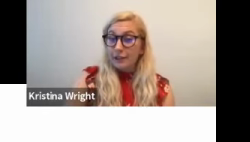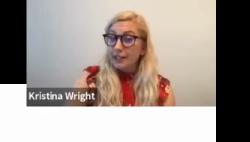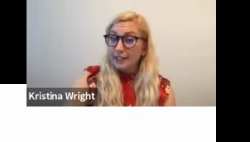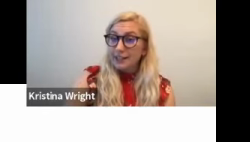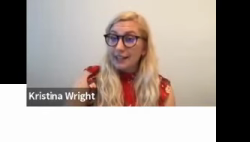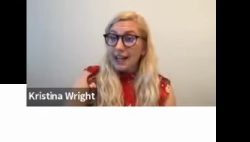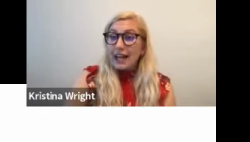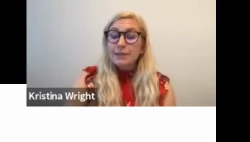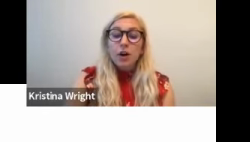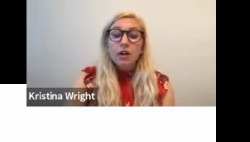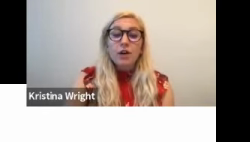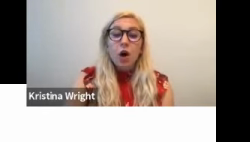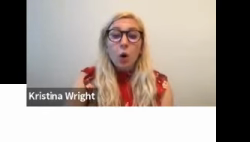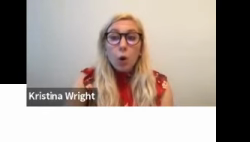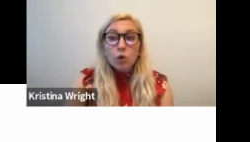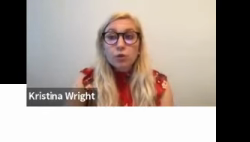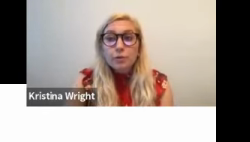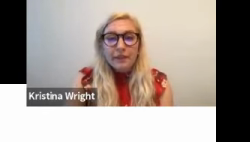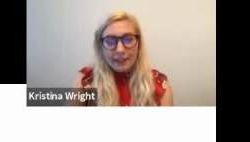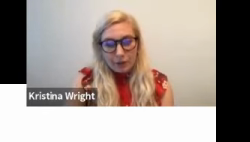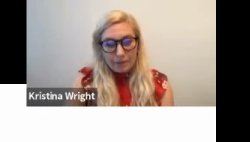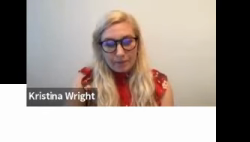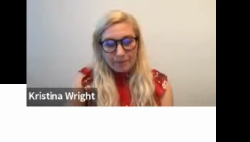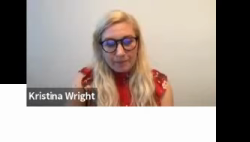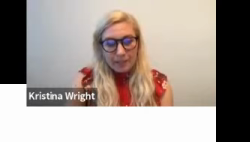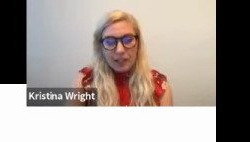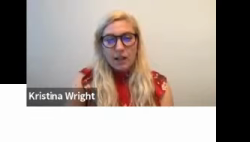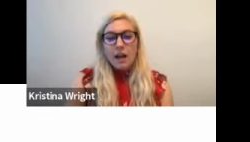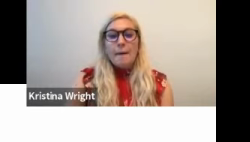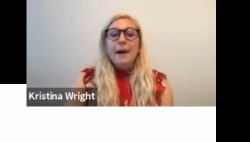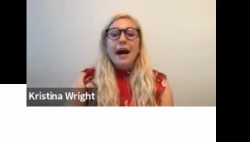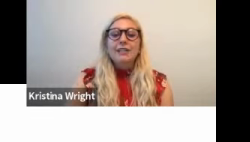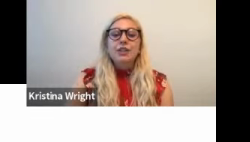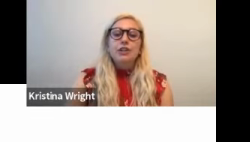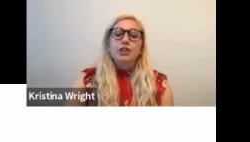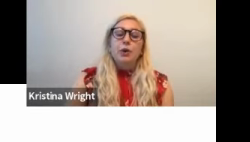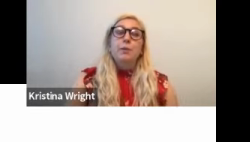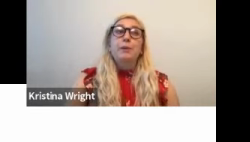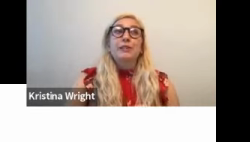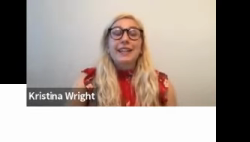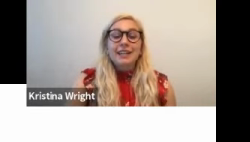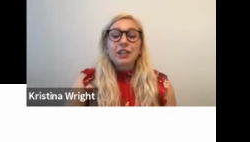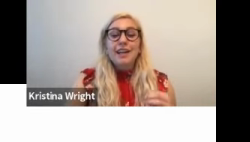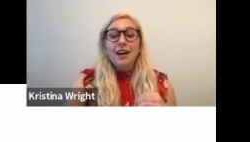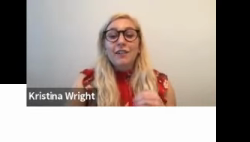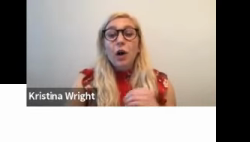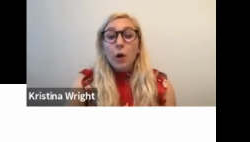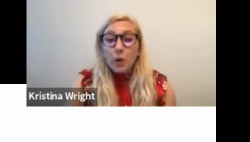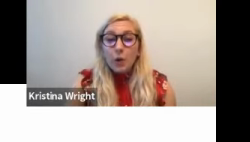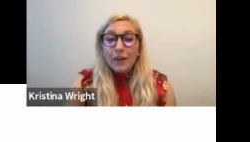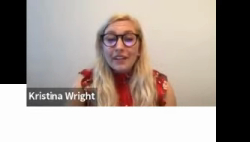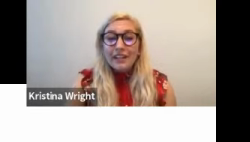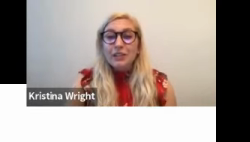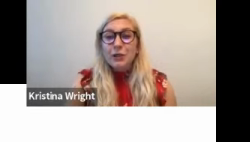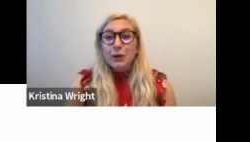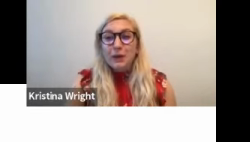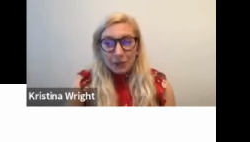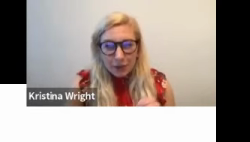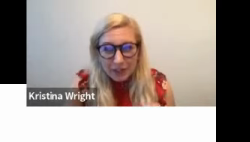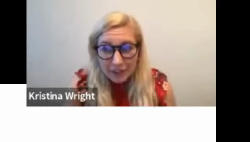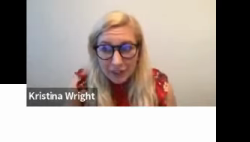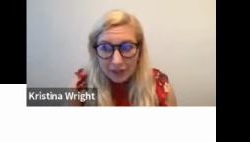the other slices as part of a whole group of ice cream. Pie charts show percentages of a whole,